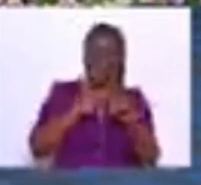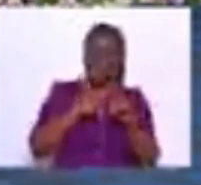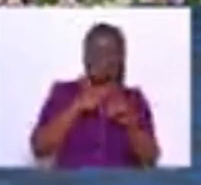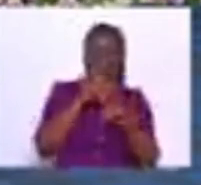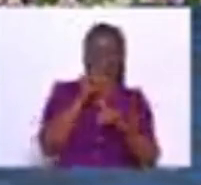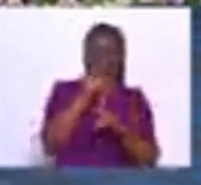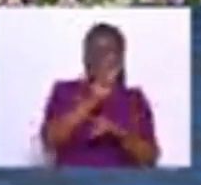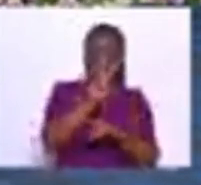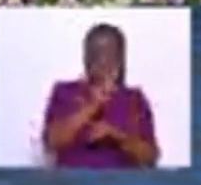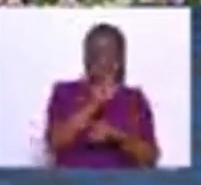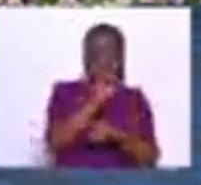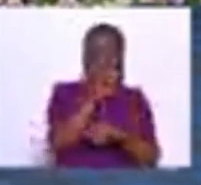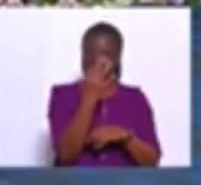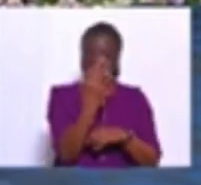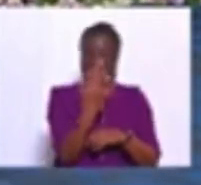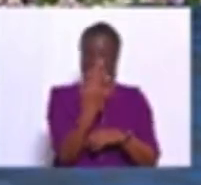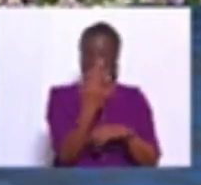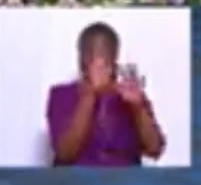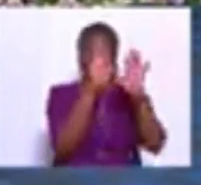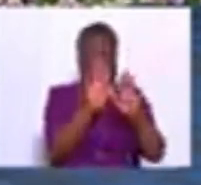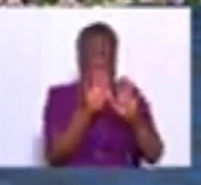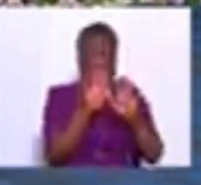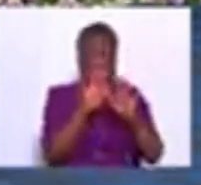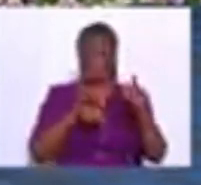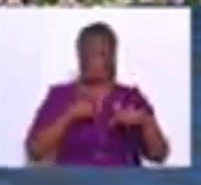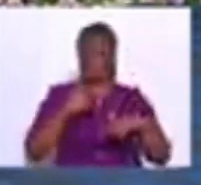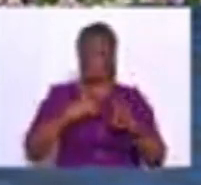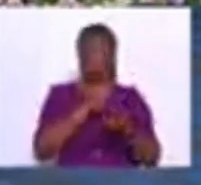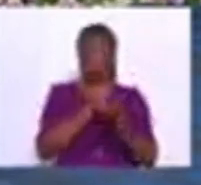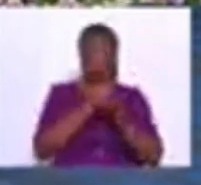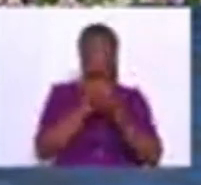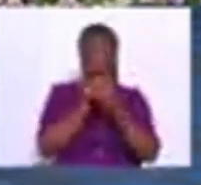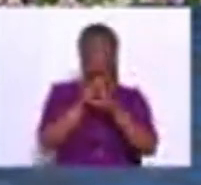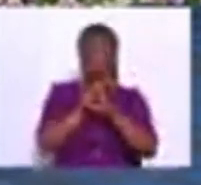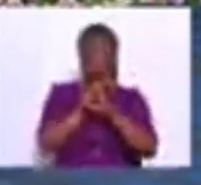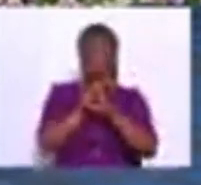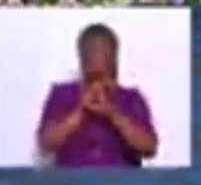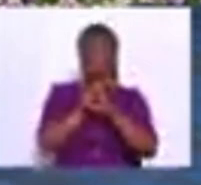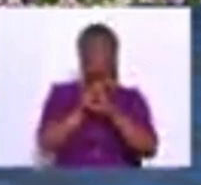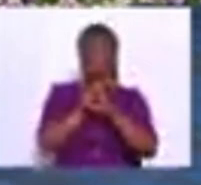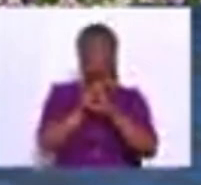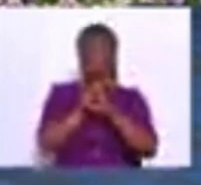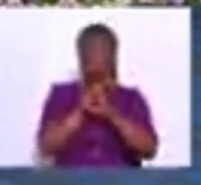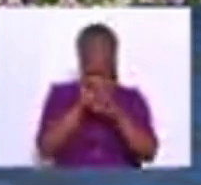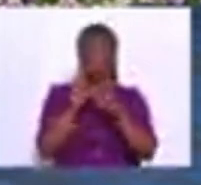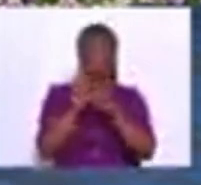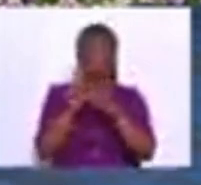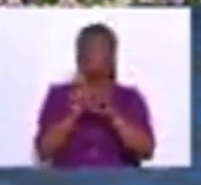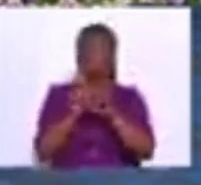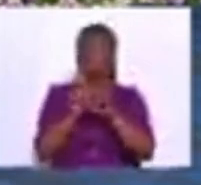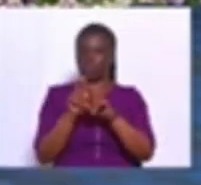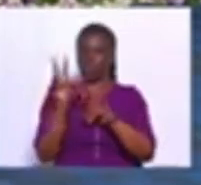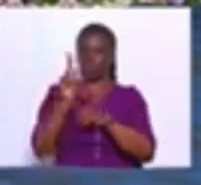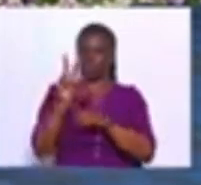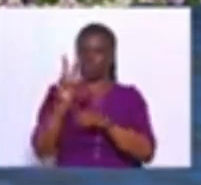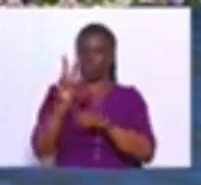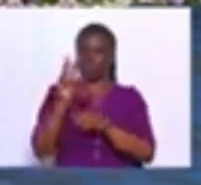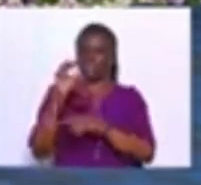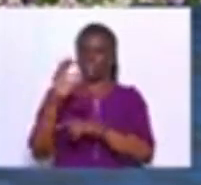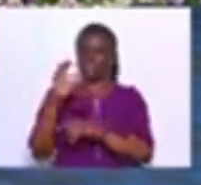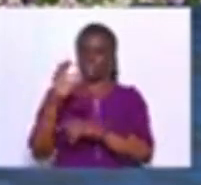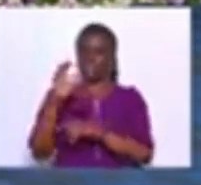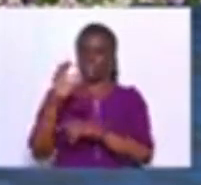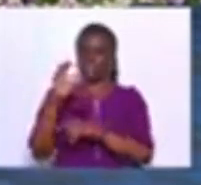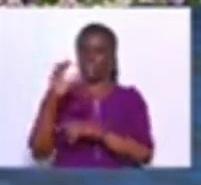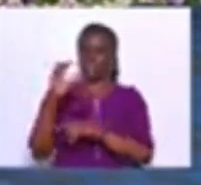vitamin D3. And I would also add to that a minimal level of vitamin C, 2 grams a day. So adding to the